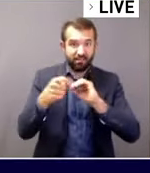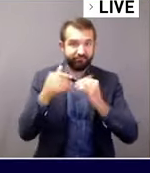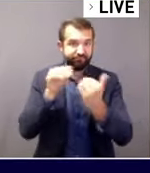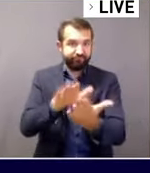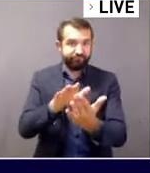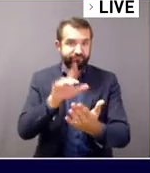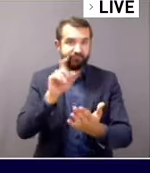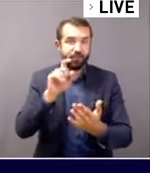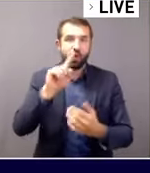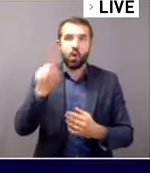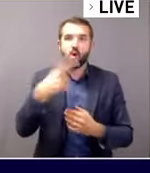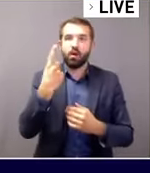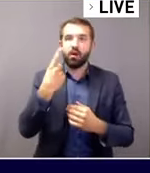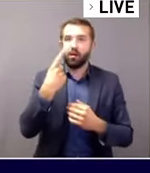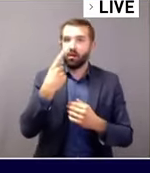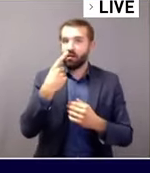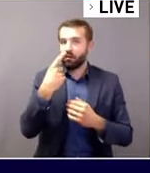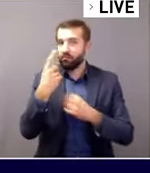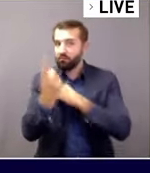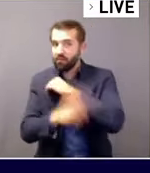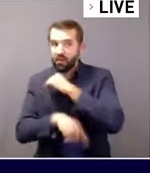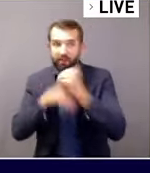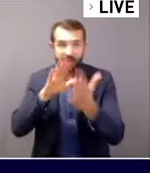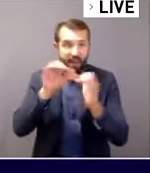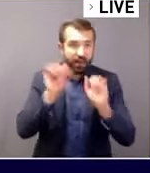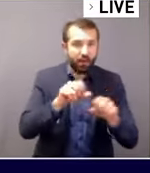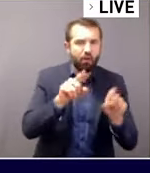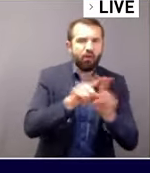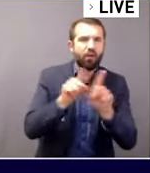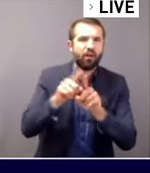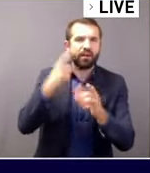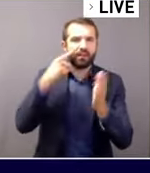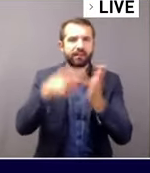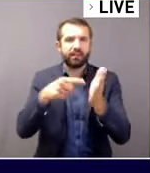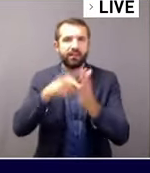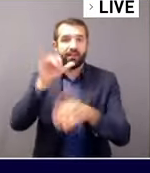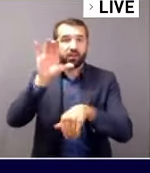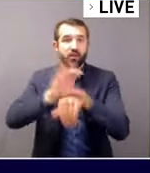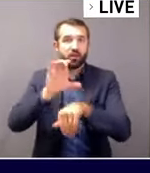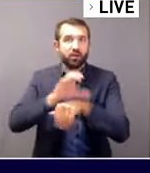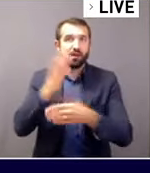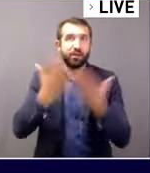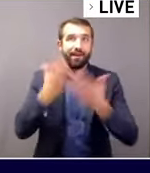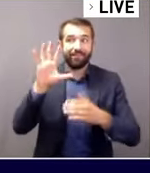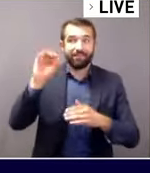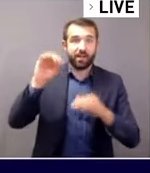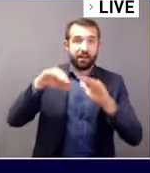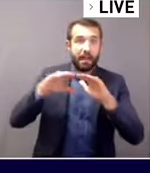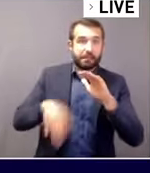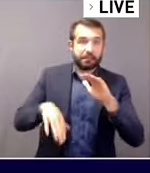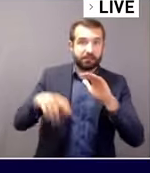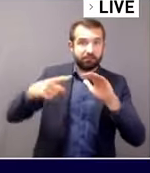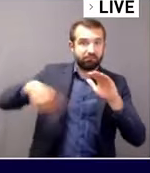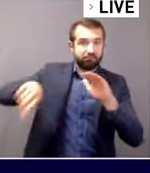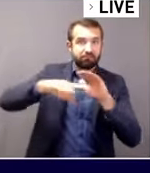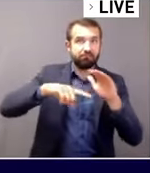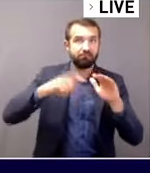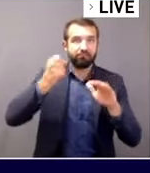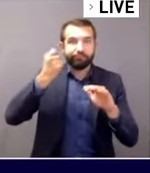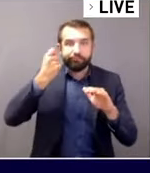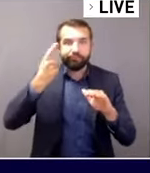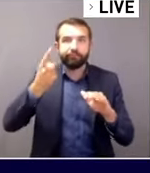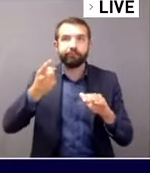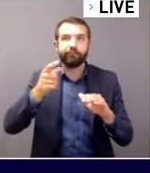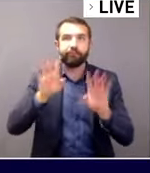as in at the Calvary Church, if there were fewer than the number of people who were allowed to gather, but they were close together and